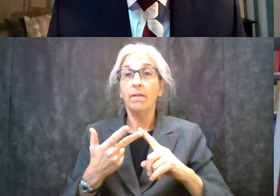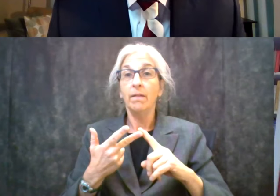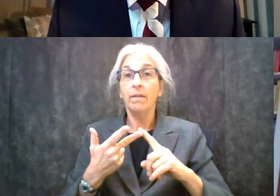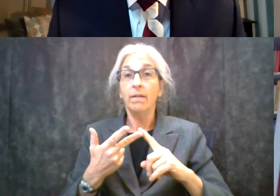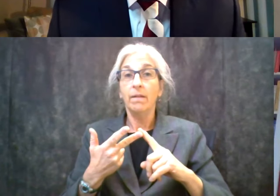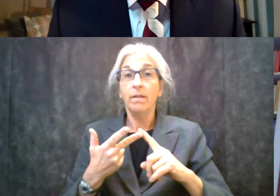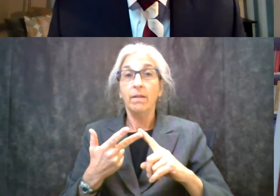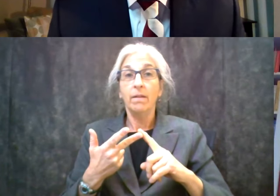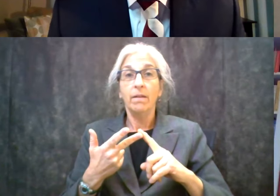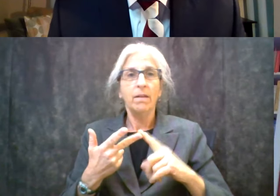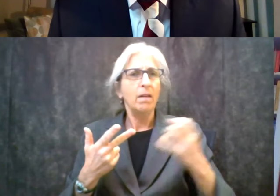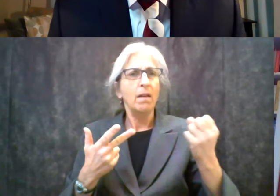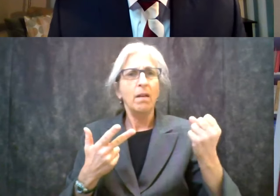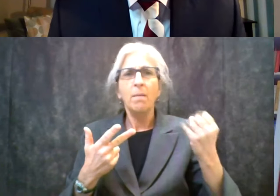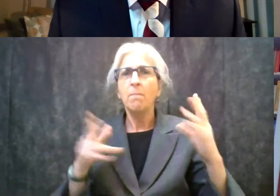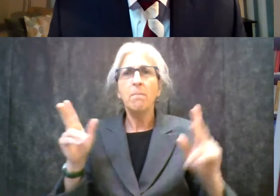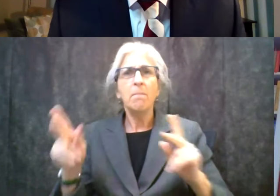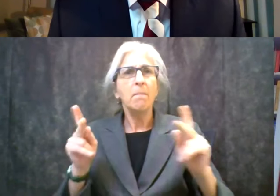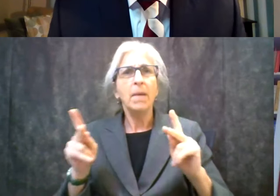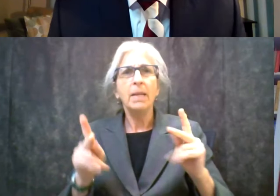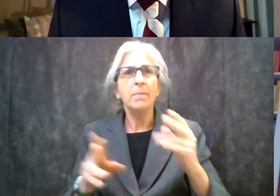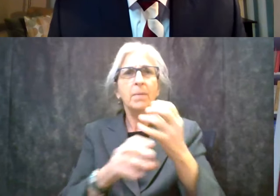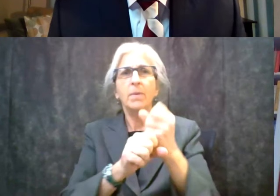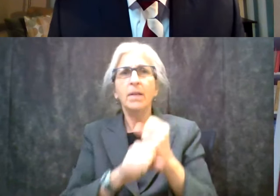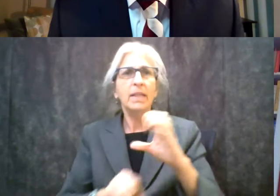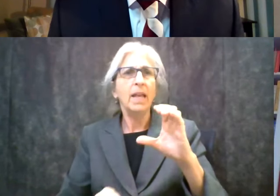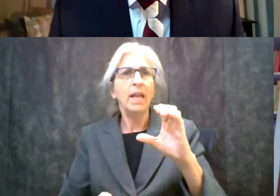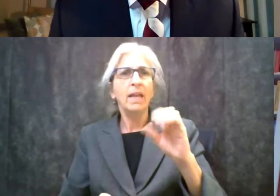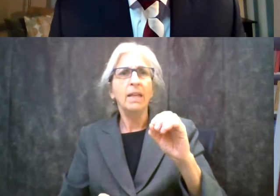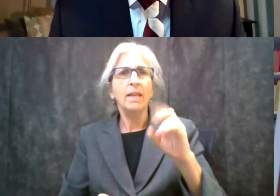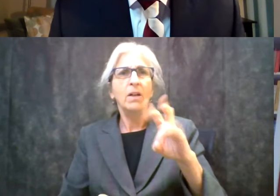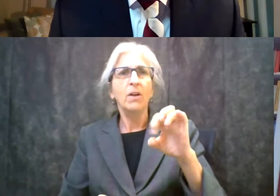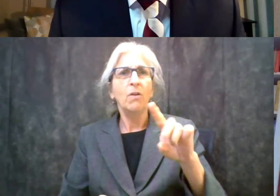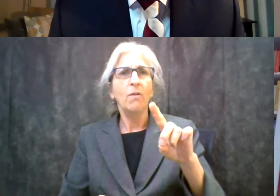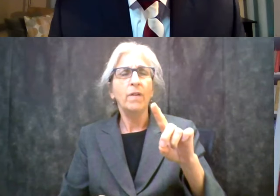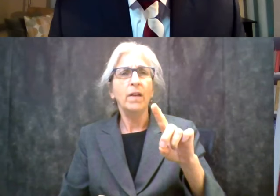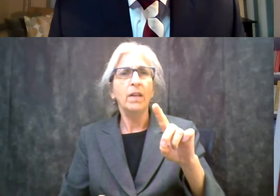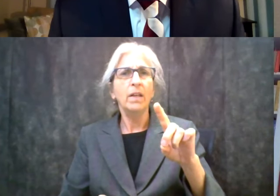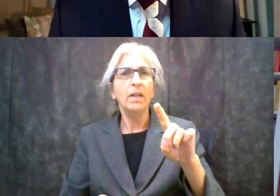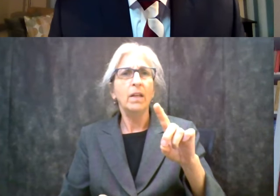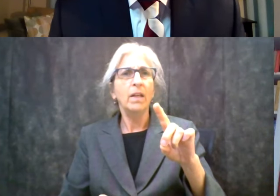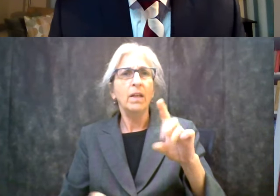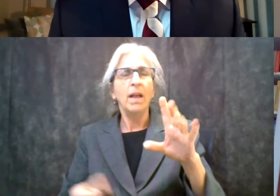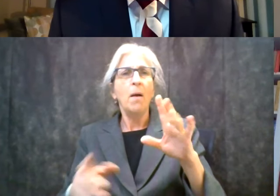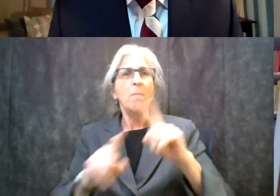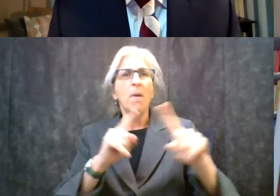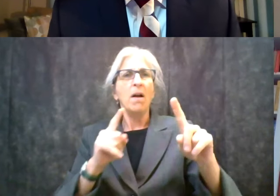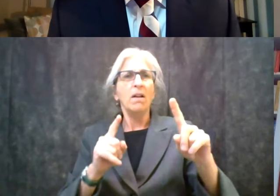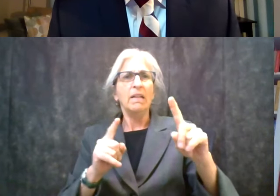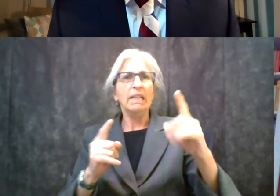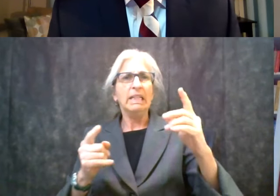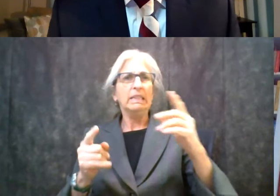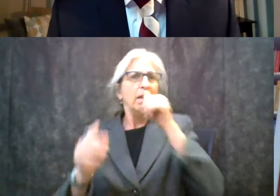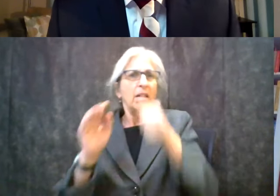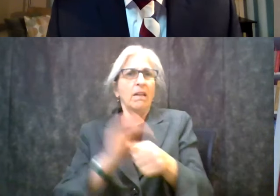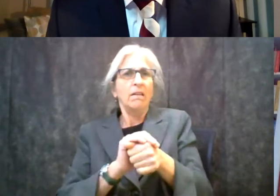why is it that so many people get COVID in ways that don't seem to be discernible? I mean, I'm meeting people all the